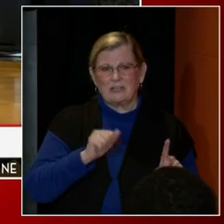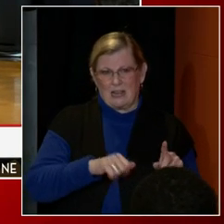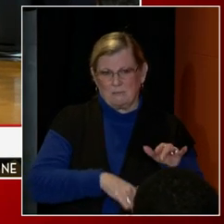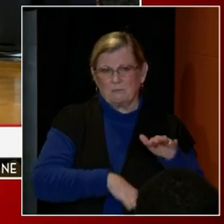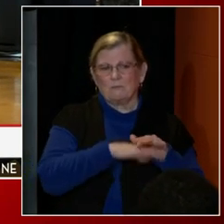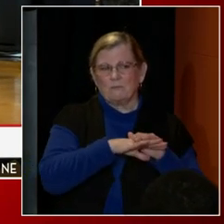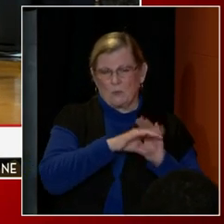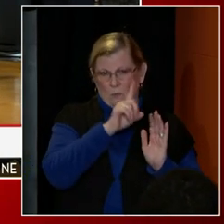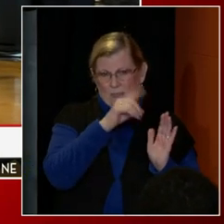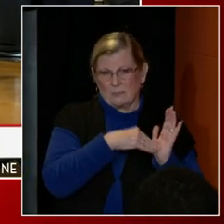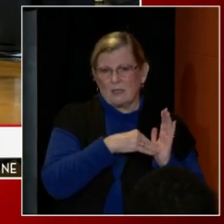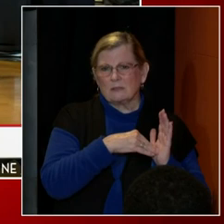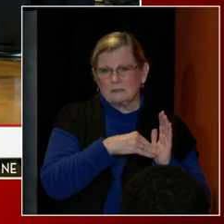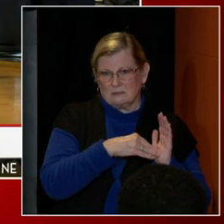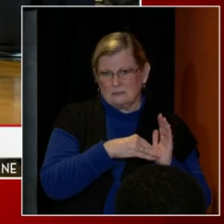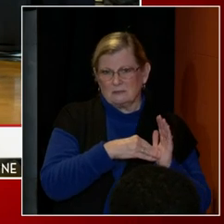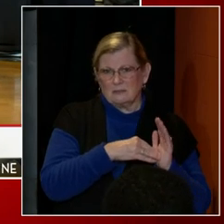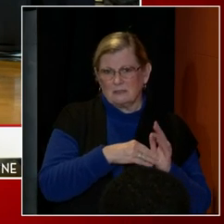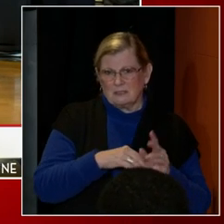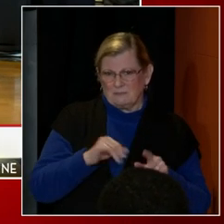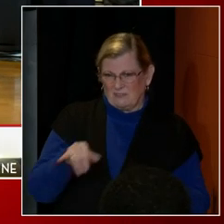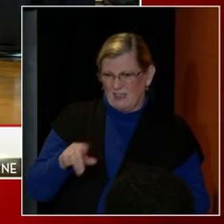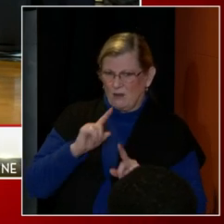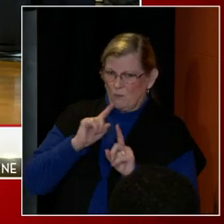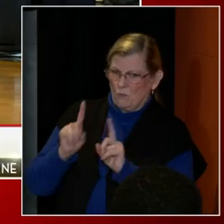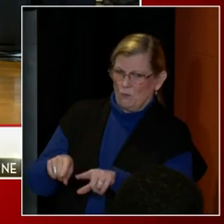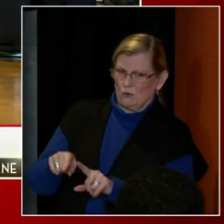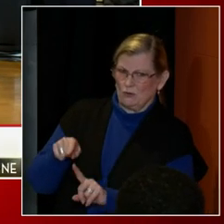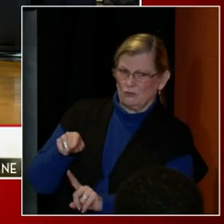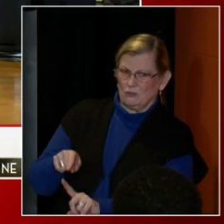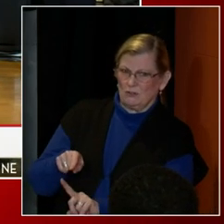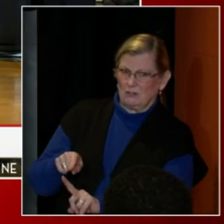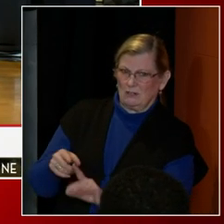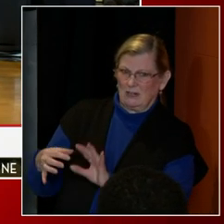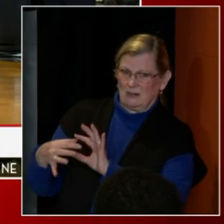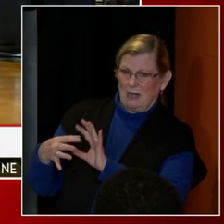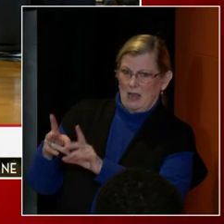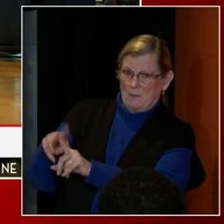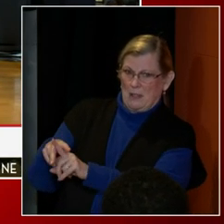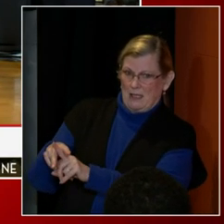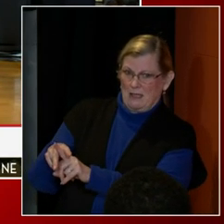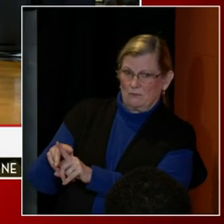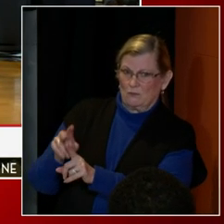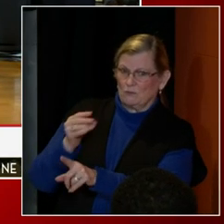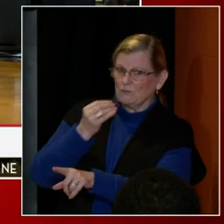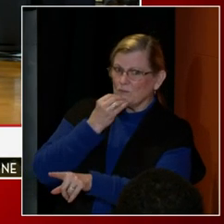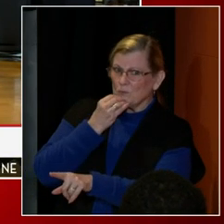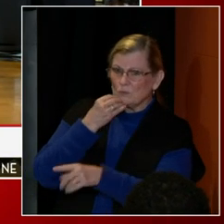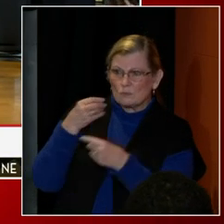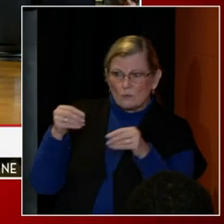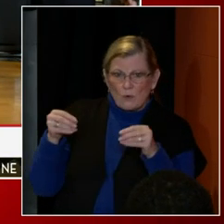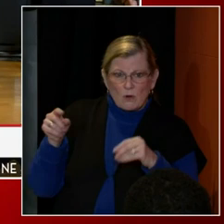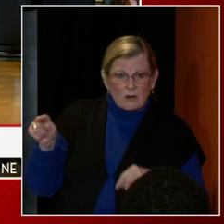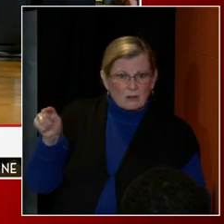Does this order apply to grocery stores now, and is that a new restriction? It does, but